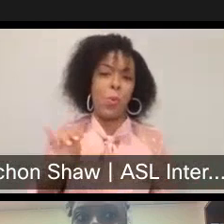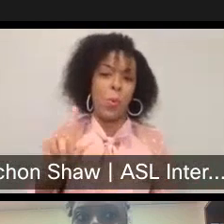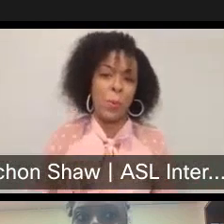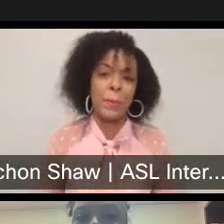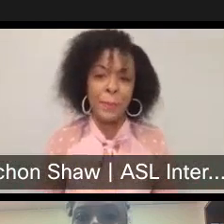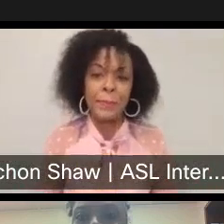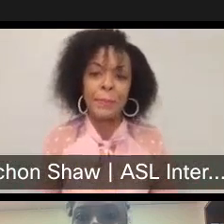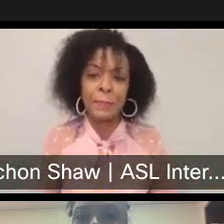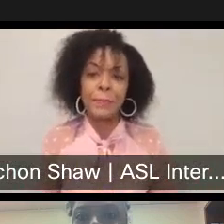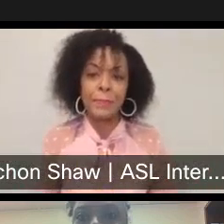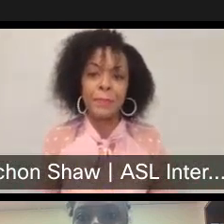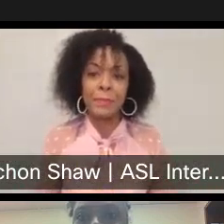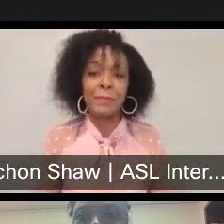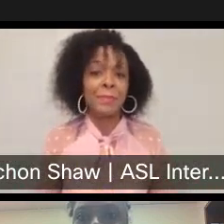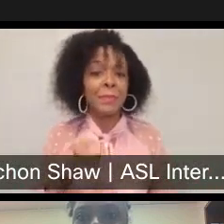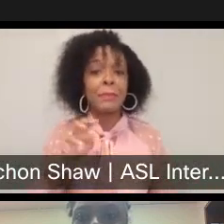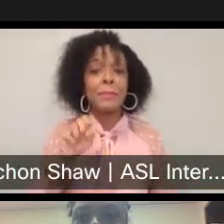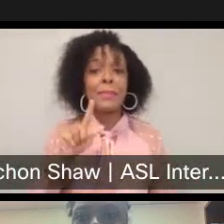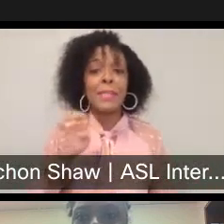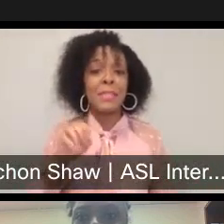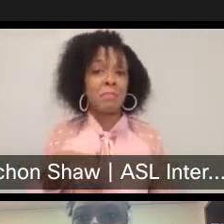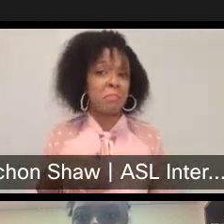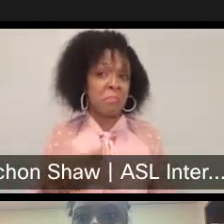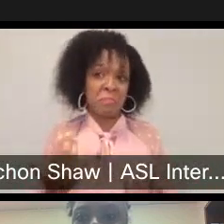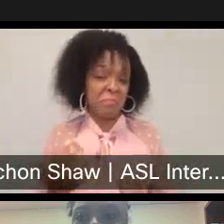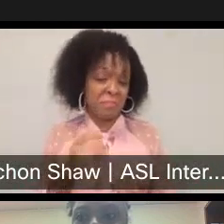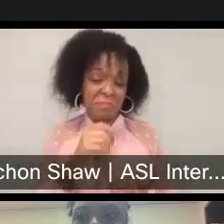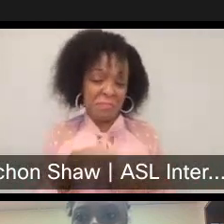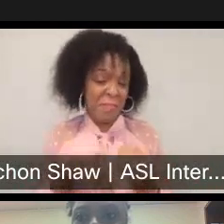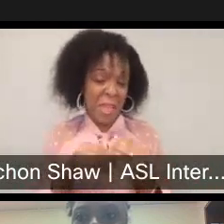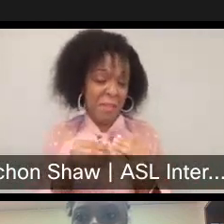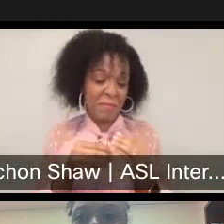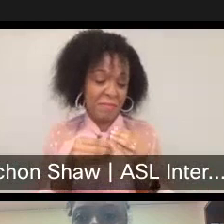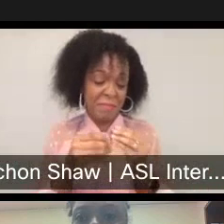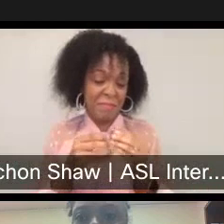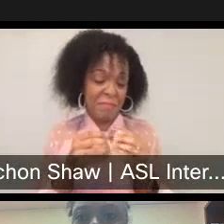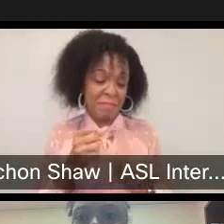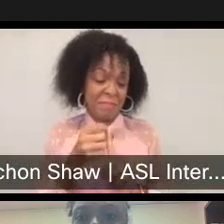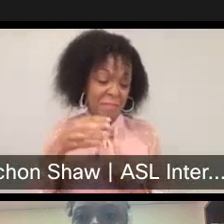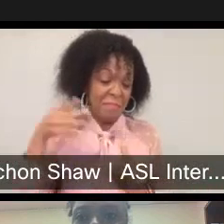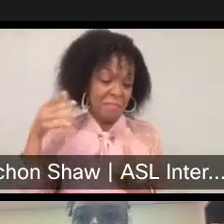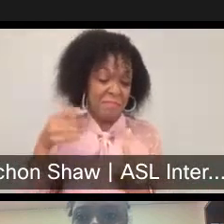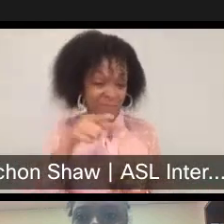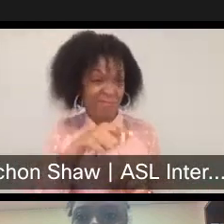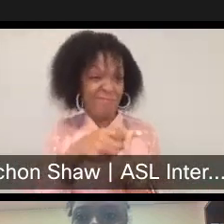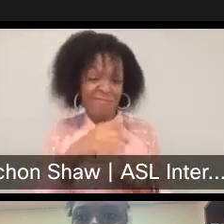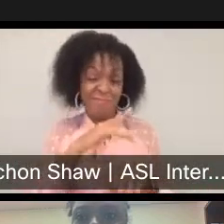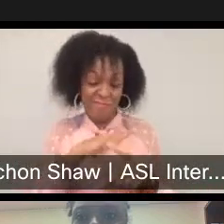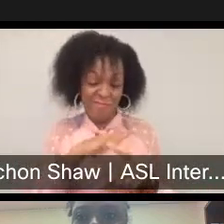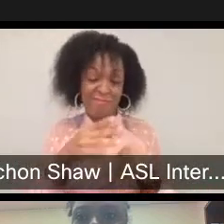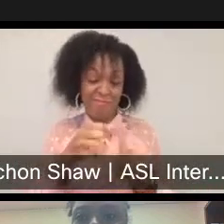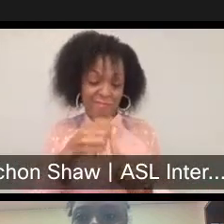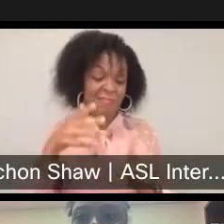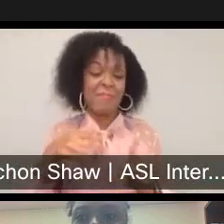There's not much to add to that. Mrs. Dudley pretty well covered it. It really involves an analysis of your scalp